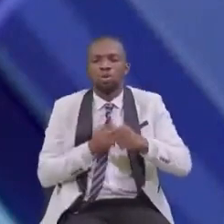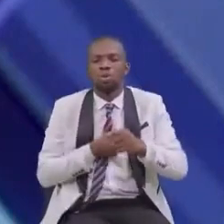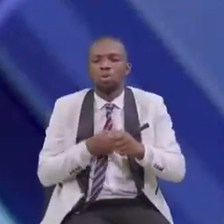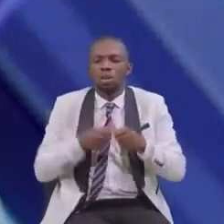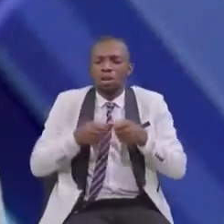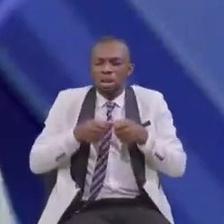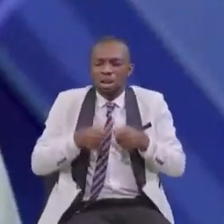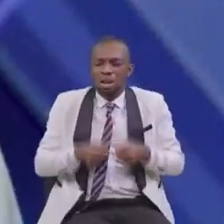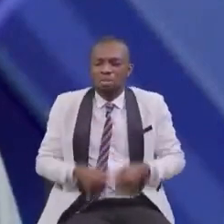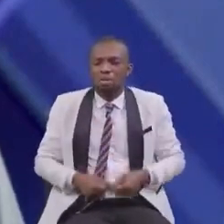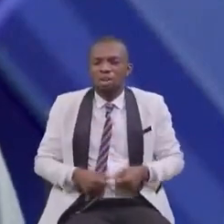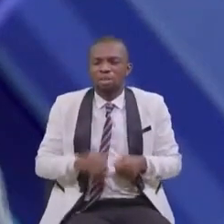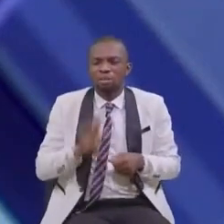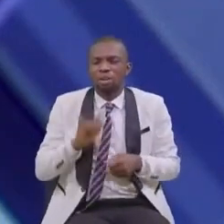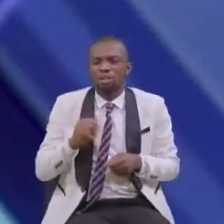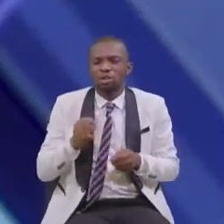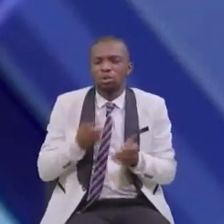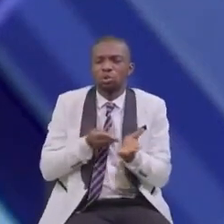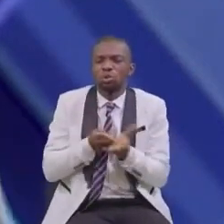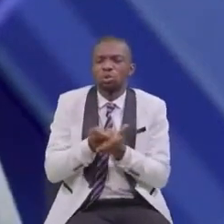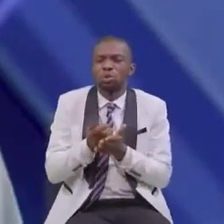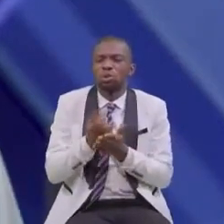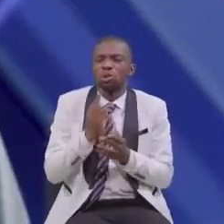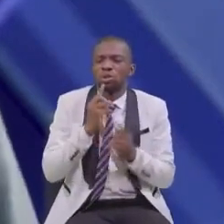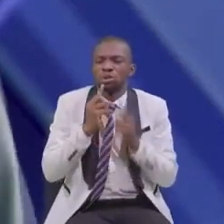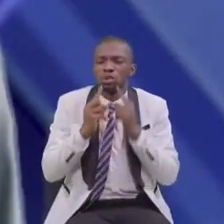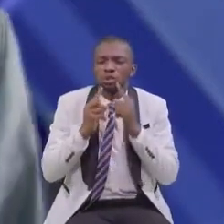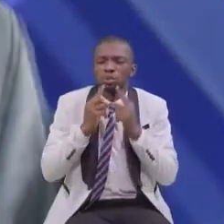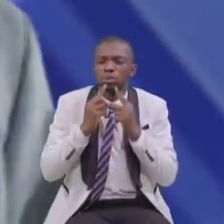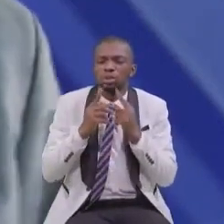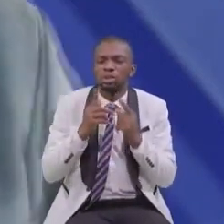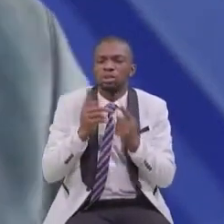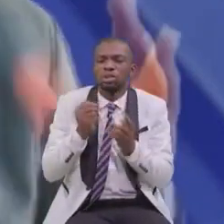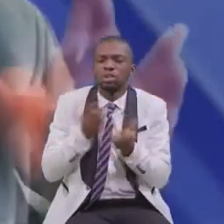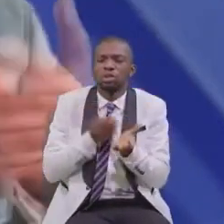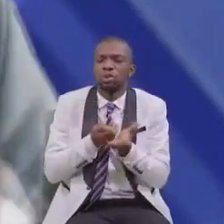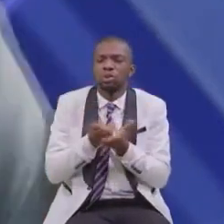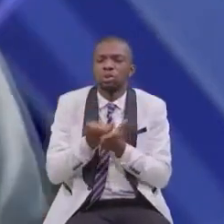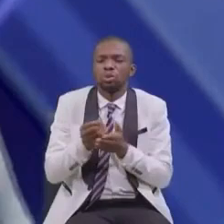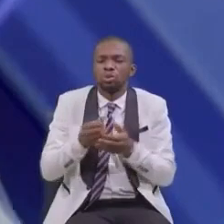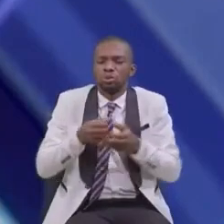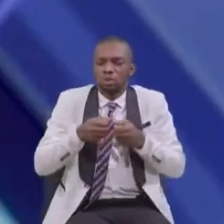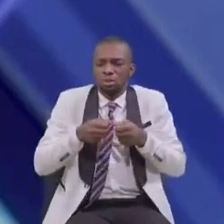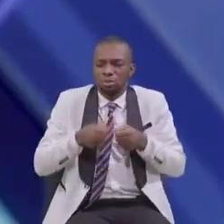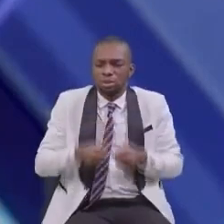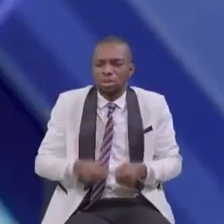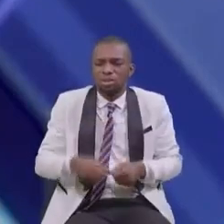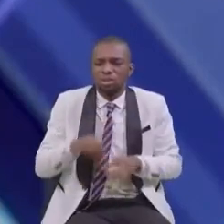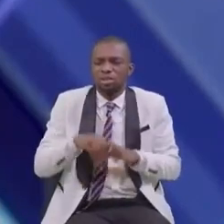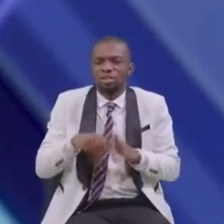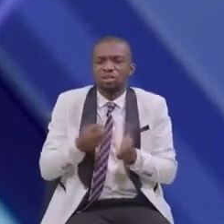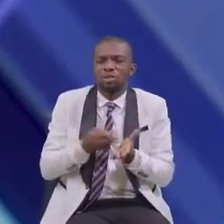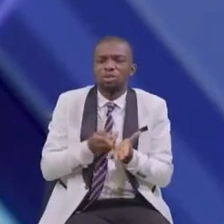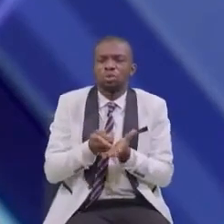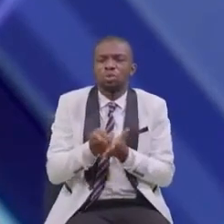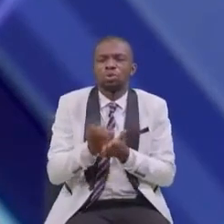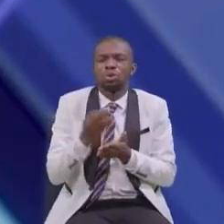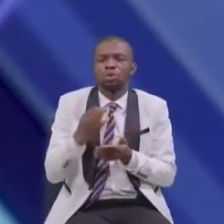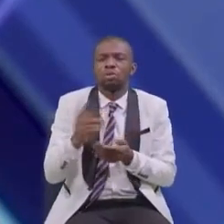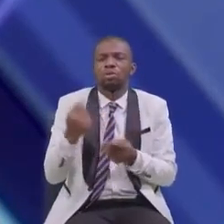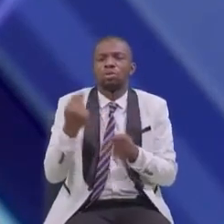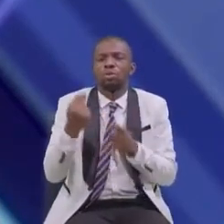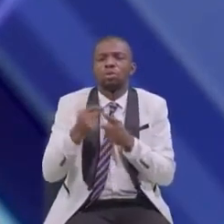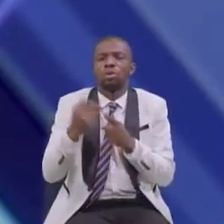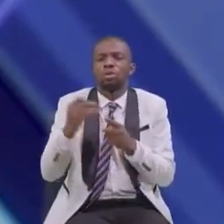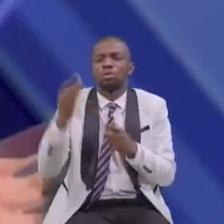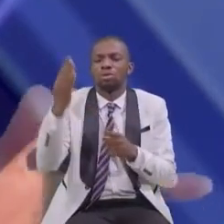truth. Seek after the truth. Remain in the truth of the word of God. Watch over the